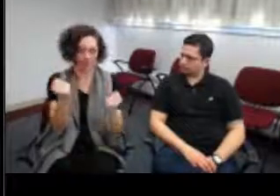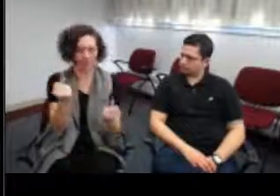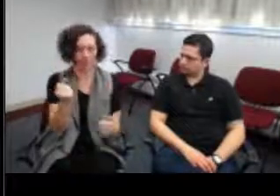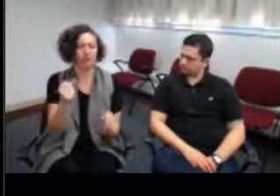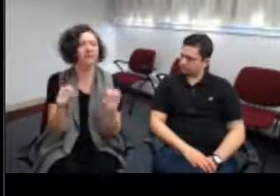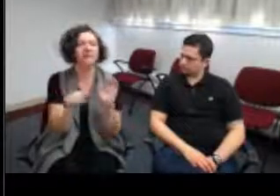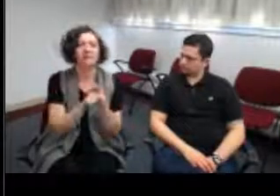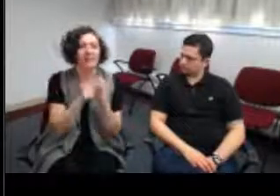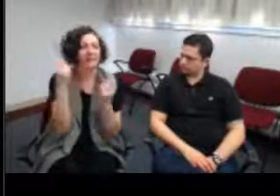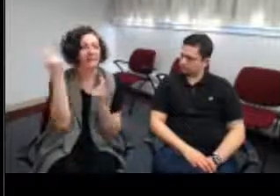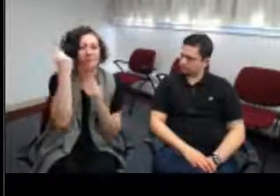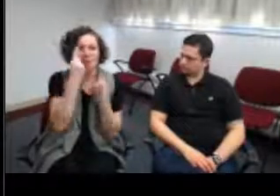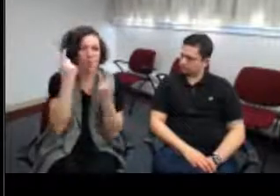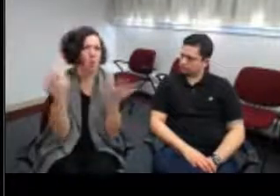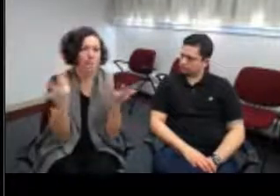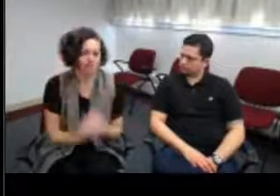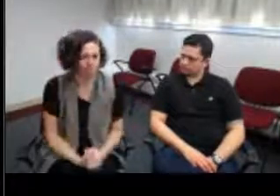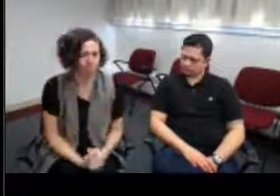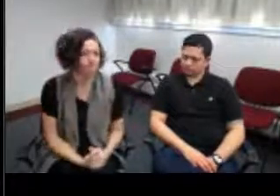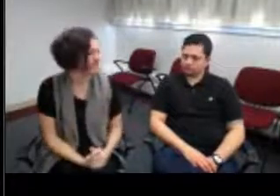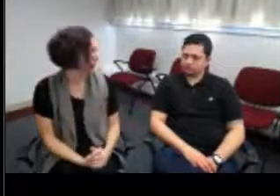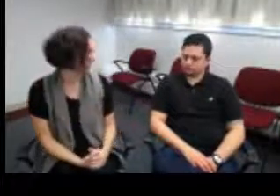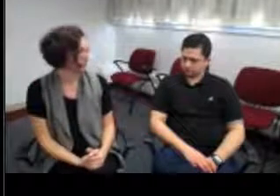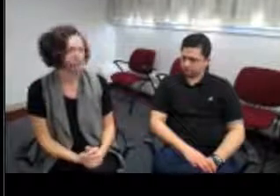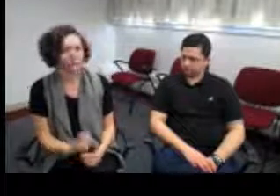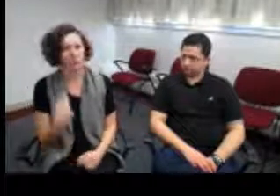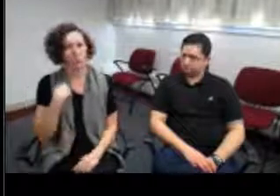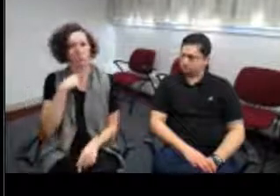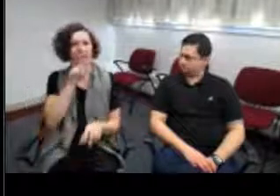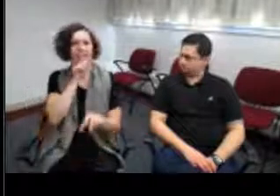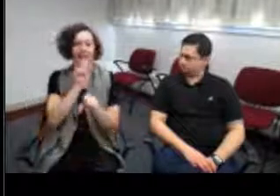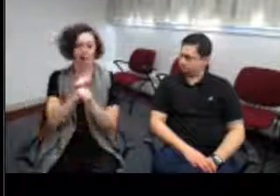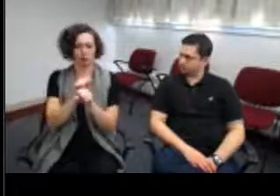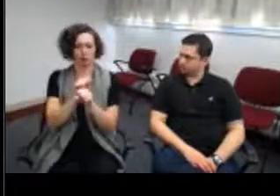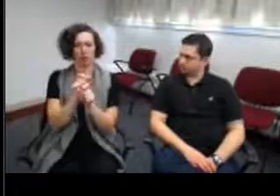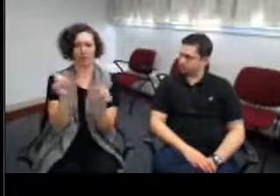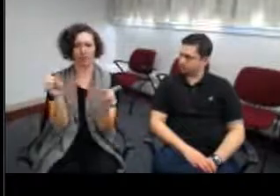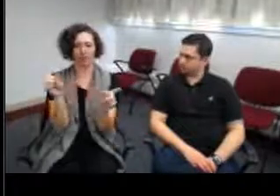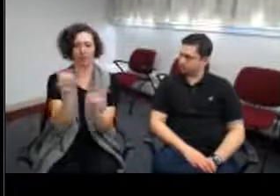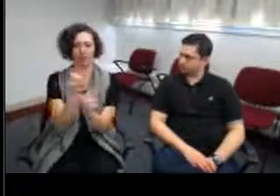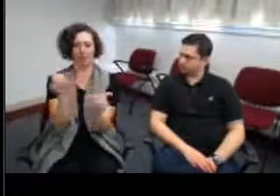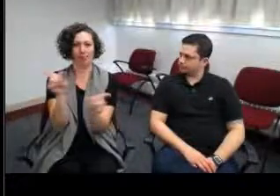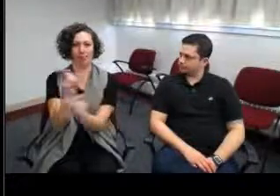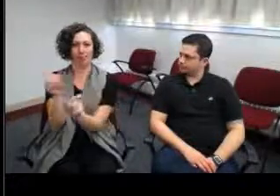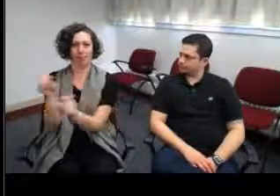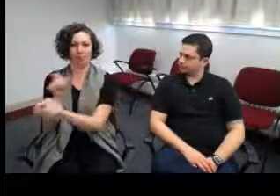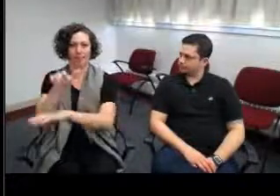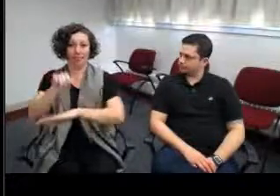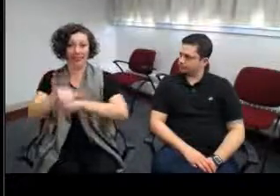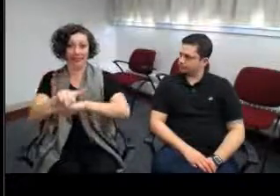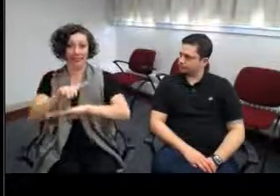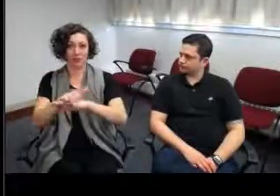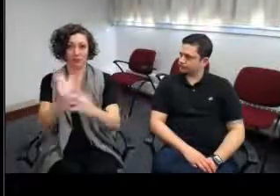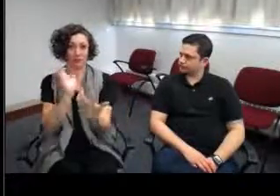what is your negative thought? Or what are your negative thoughts? But in ASL, this is